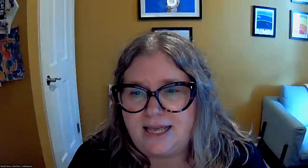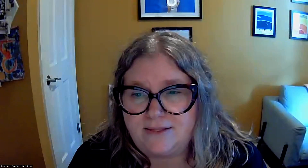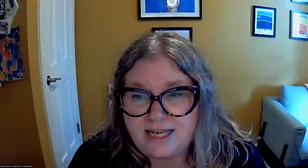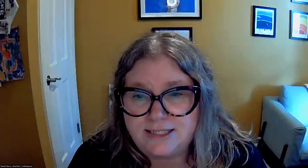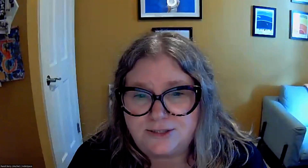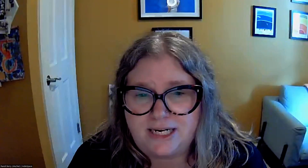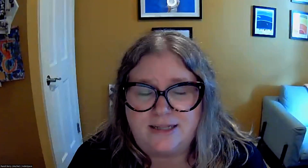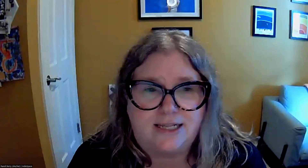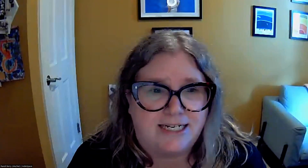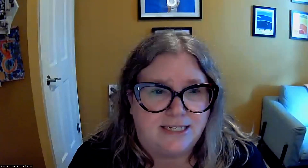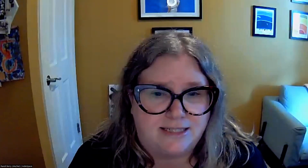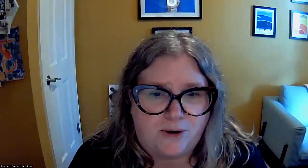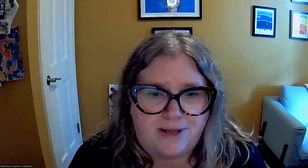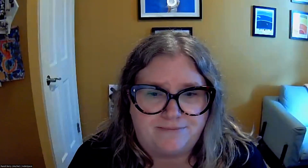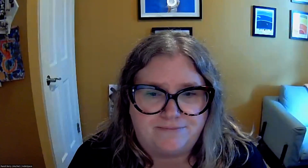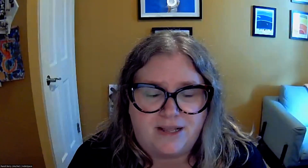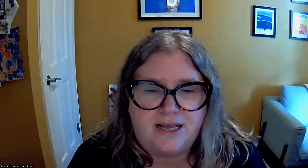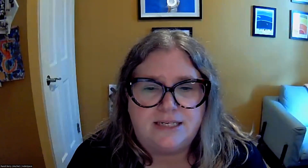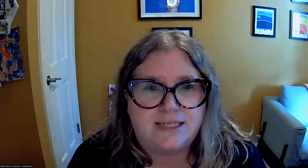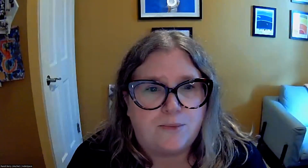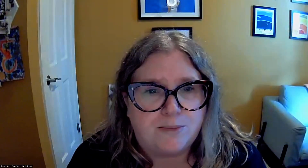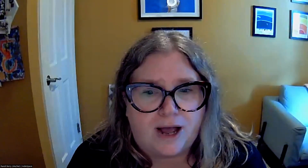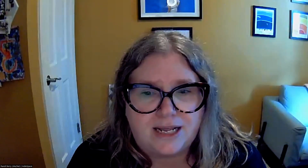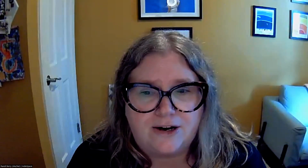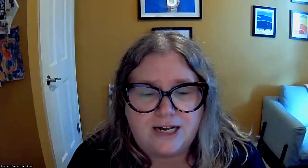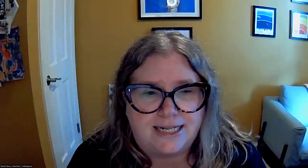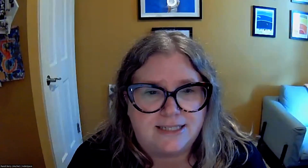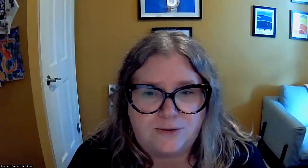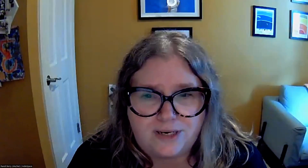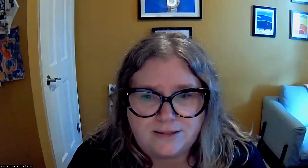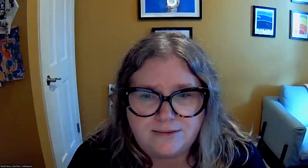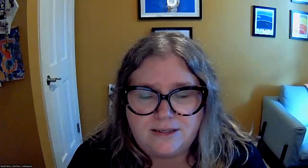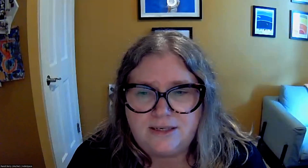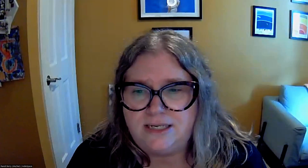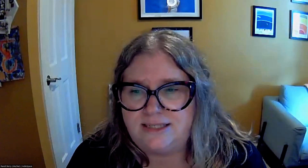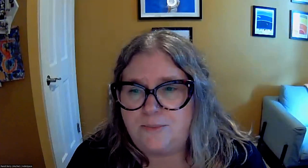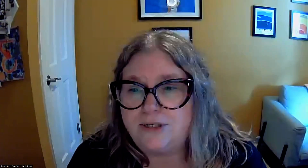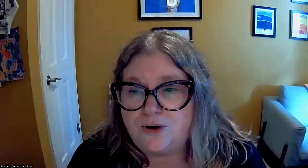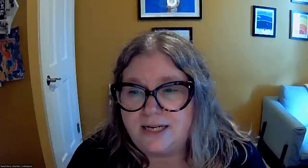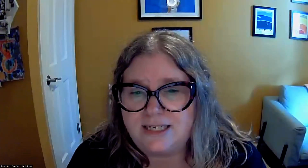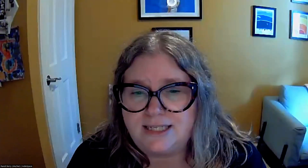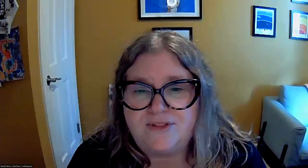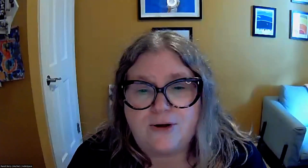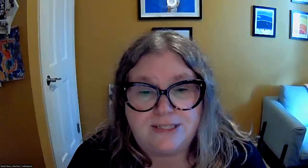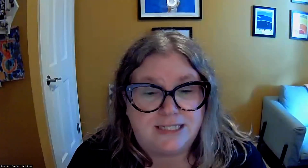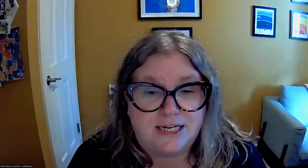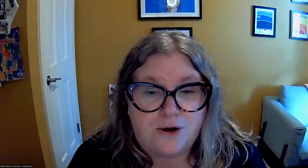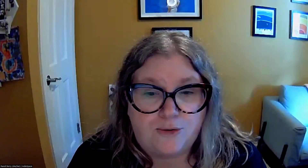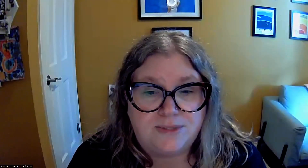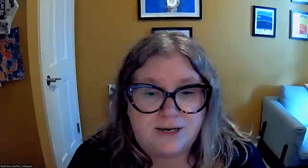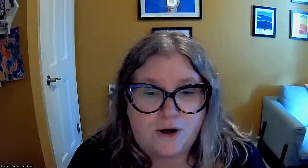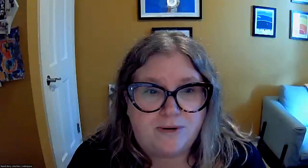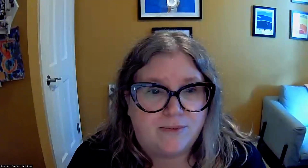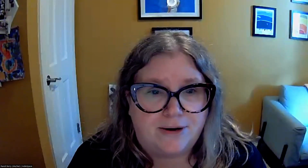energy to make the history that led to this moment. Some were brought here against their will, some were drawn to leave their